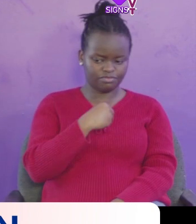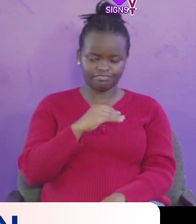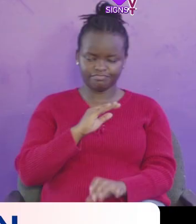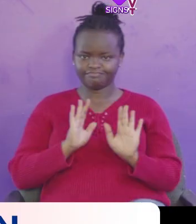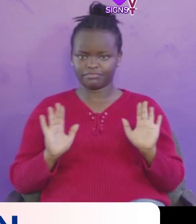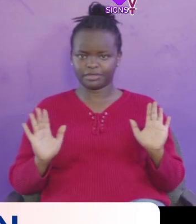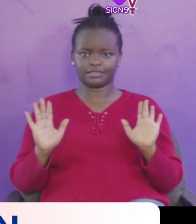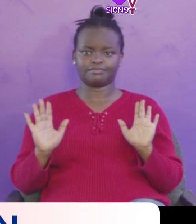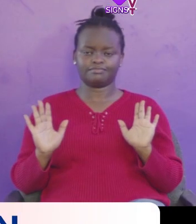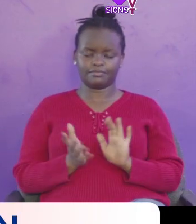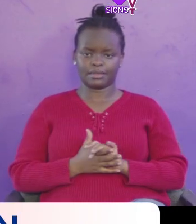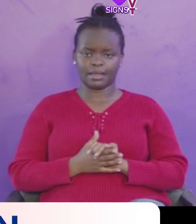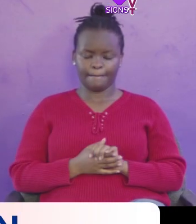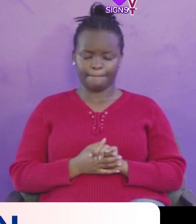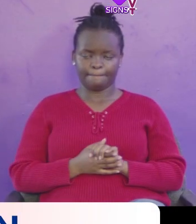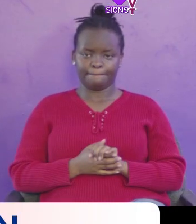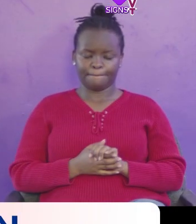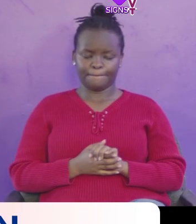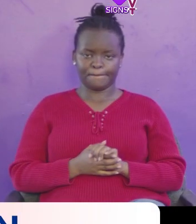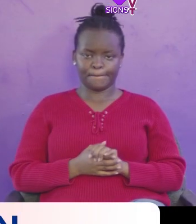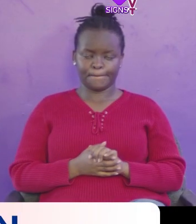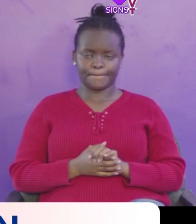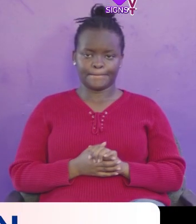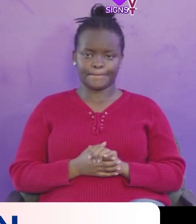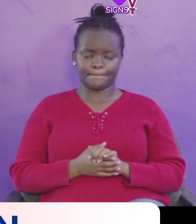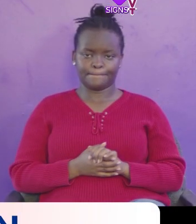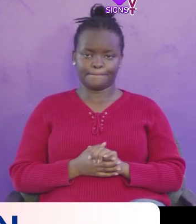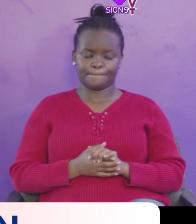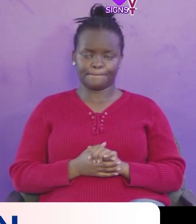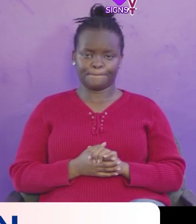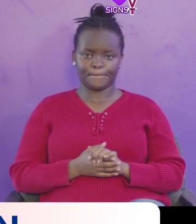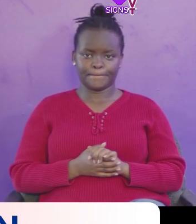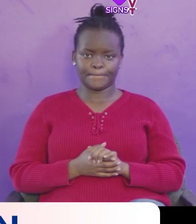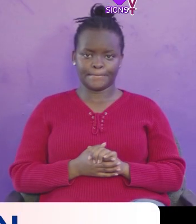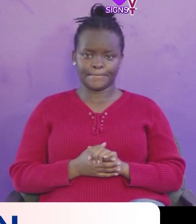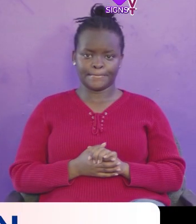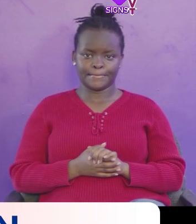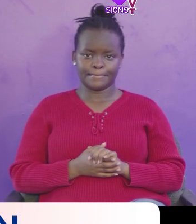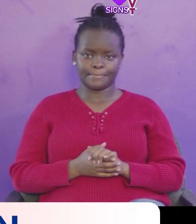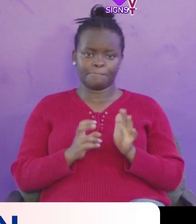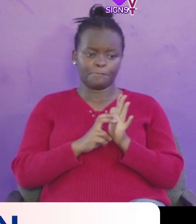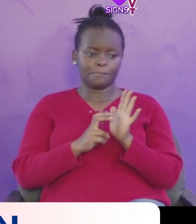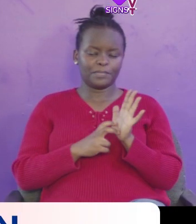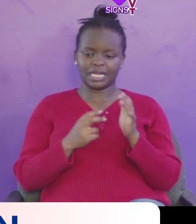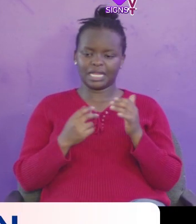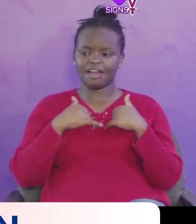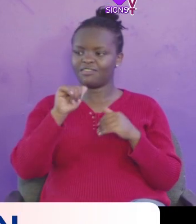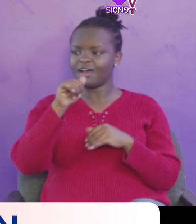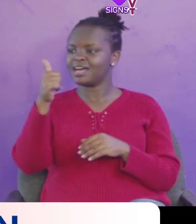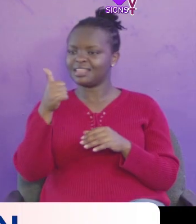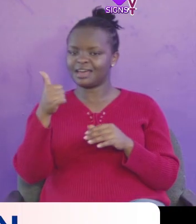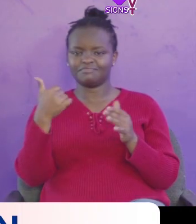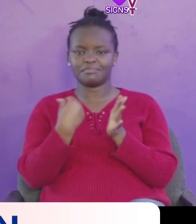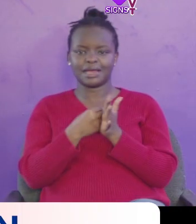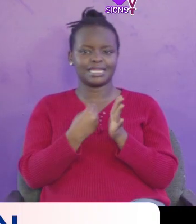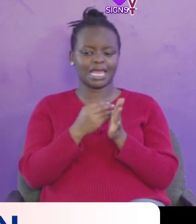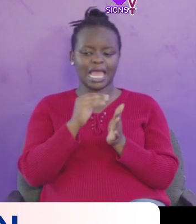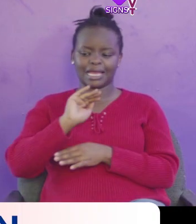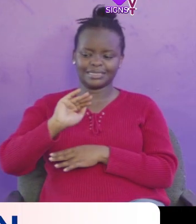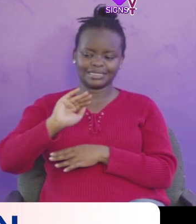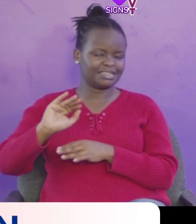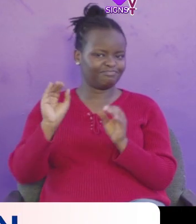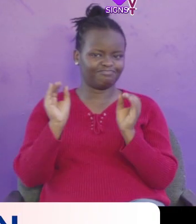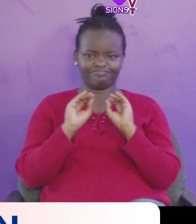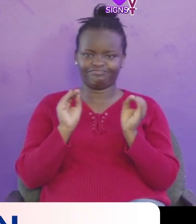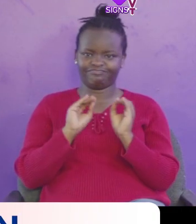mouth? Okay, okay. So yani hauna mbele na una as it's